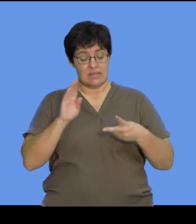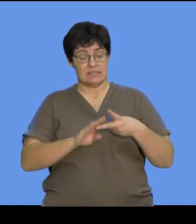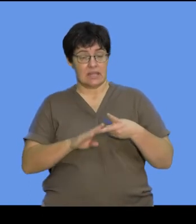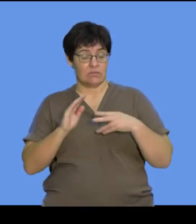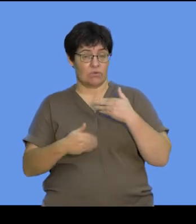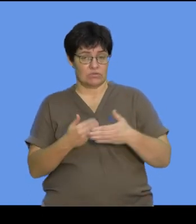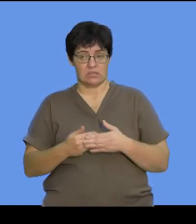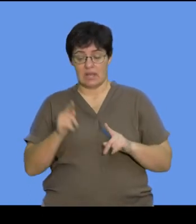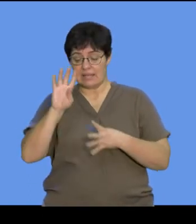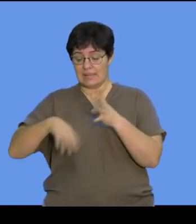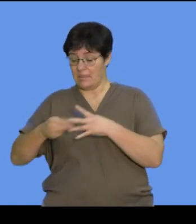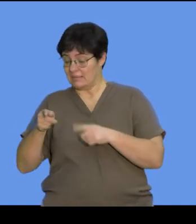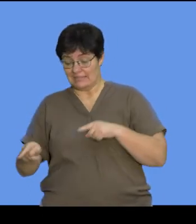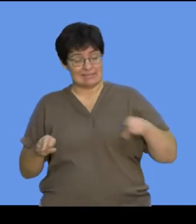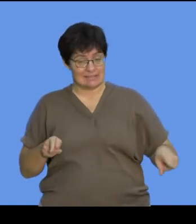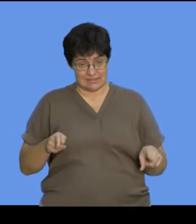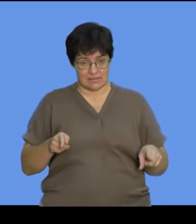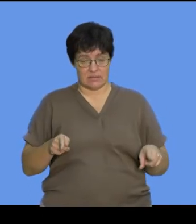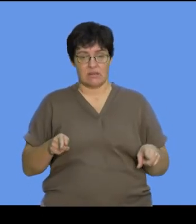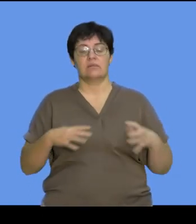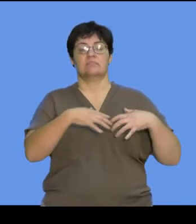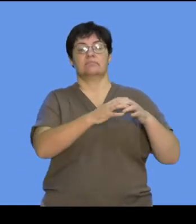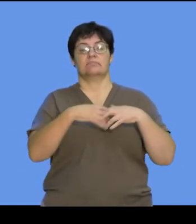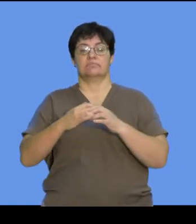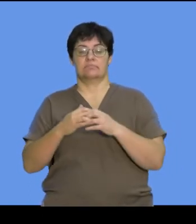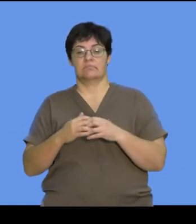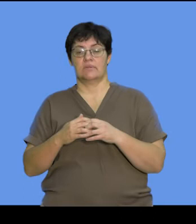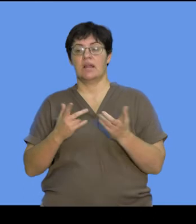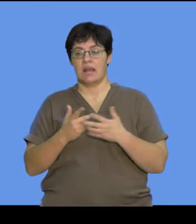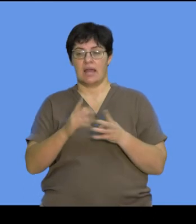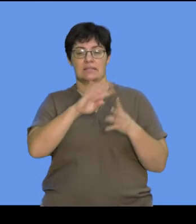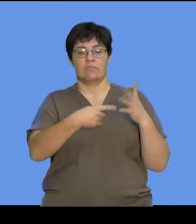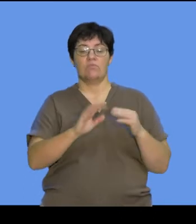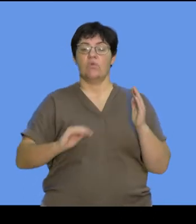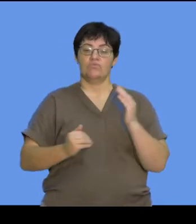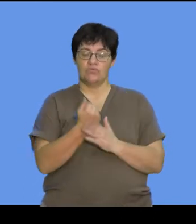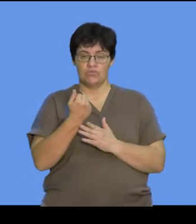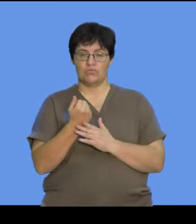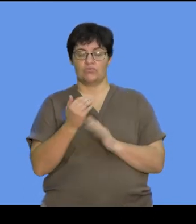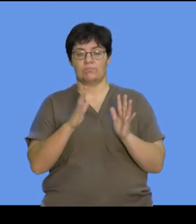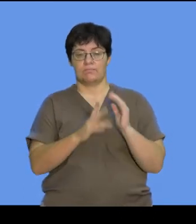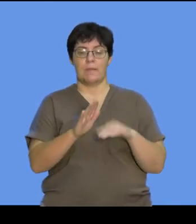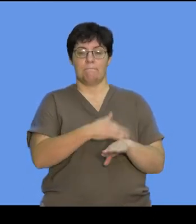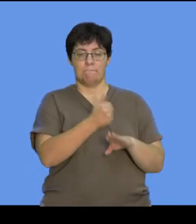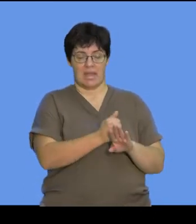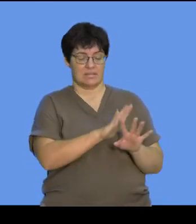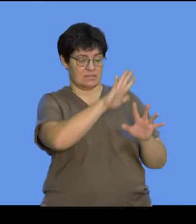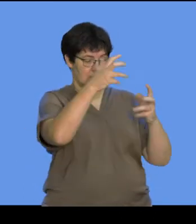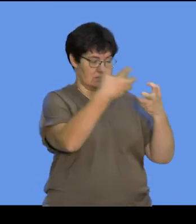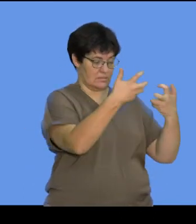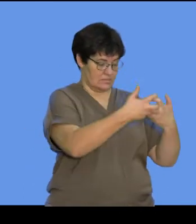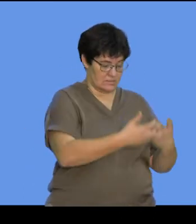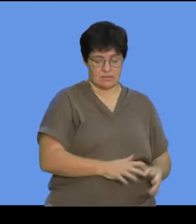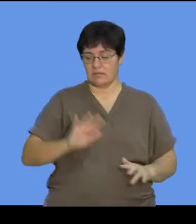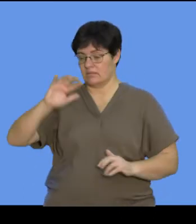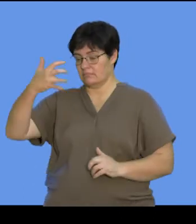Okay? The second process would be that these templates form, and each strand acts as a template so that new complementary